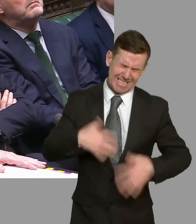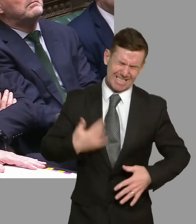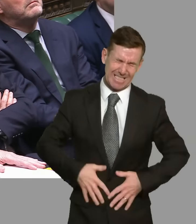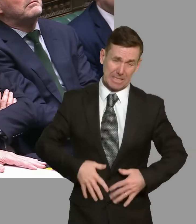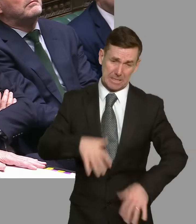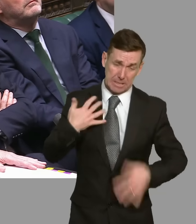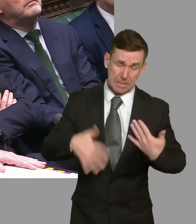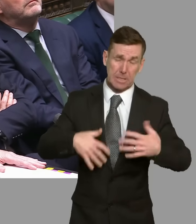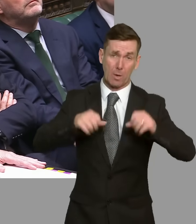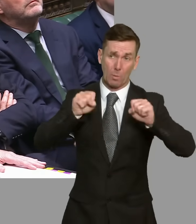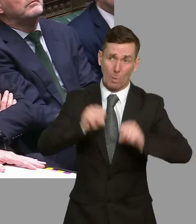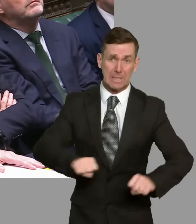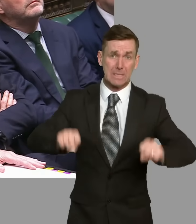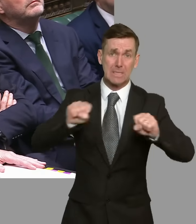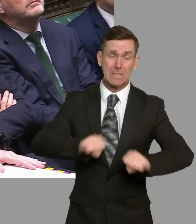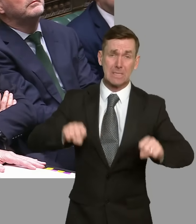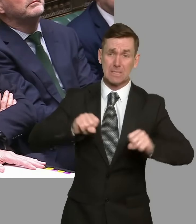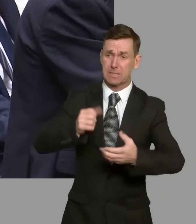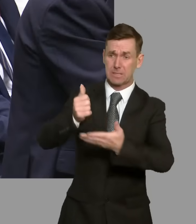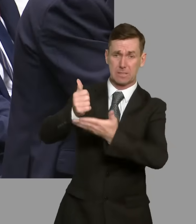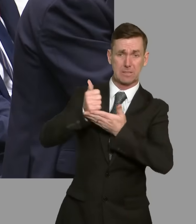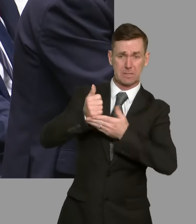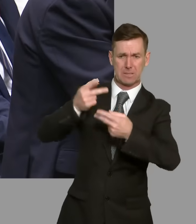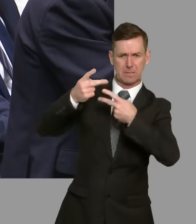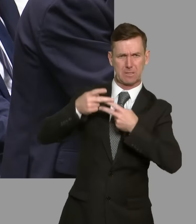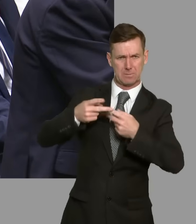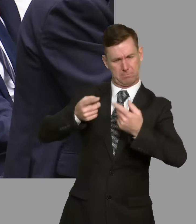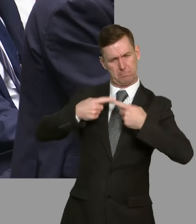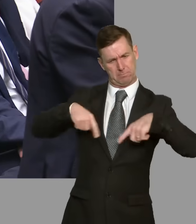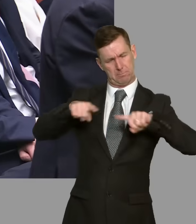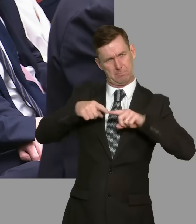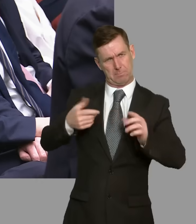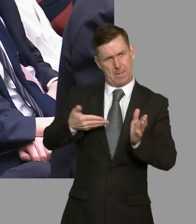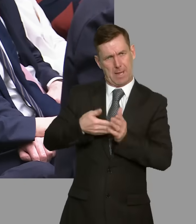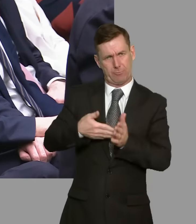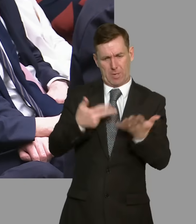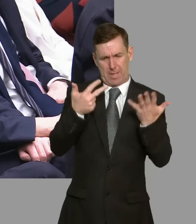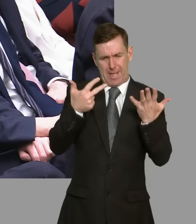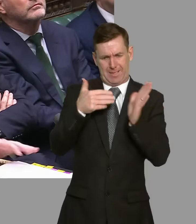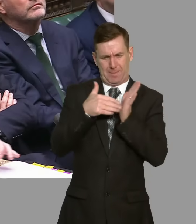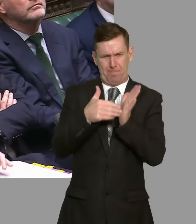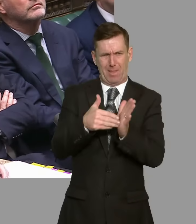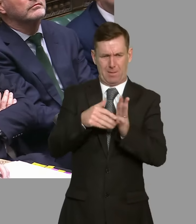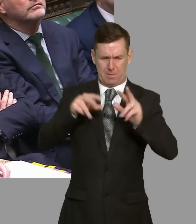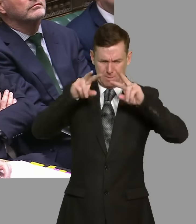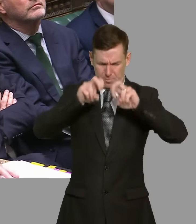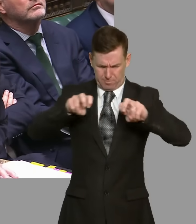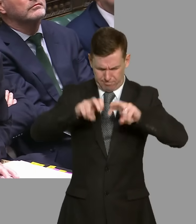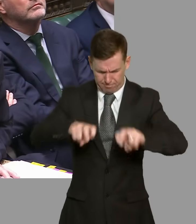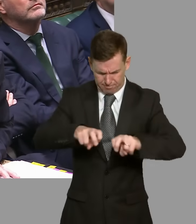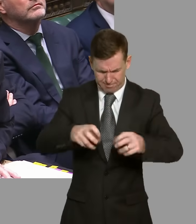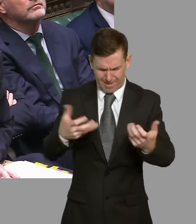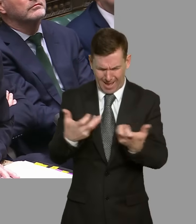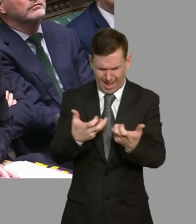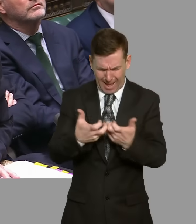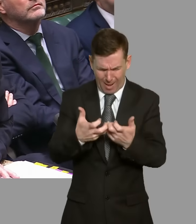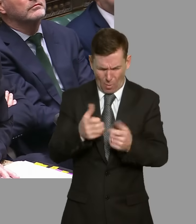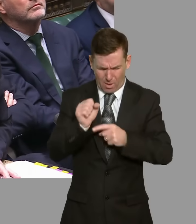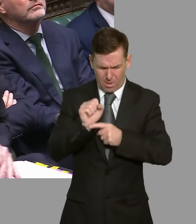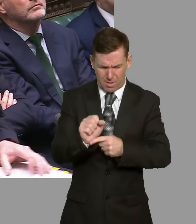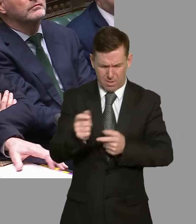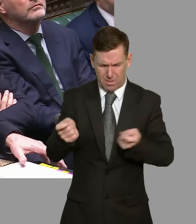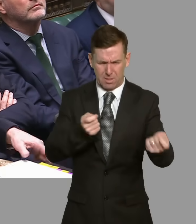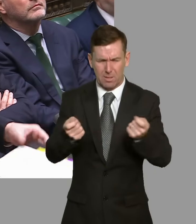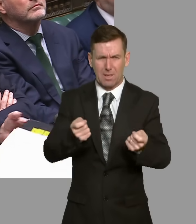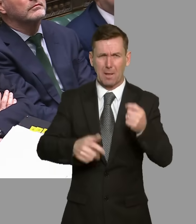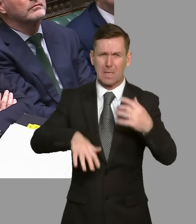in research on diagnosis, treatment and pain management. I know the Minister for Women's Health will be keen to talk to her about her